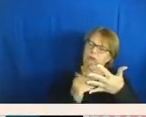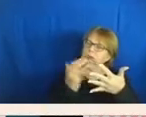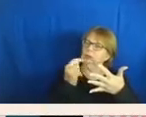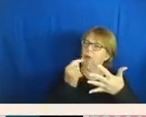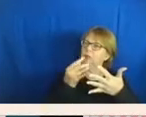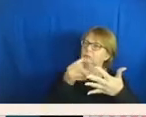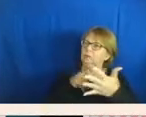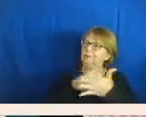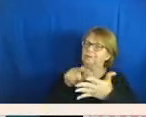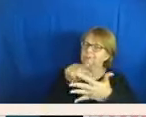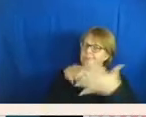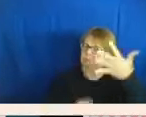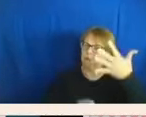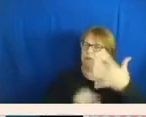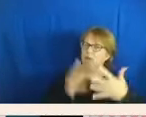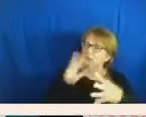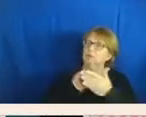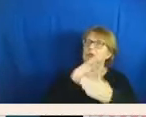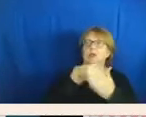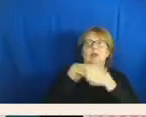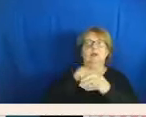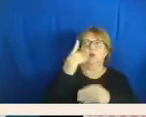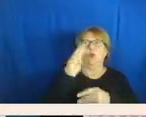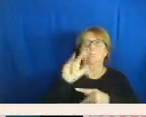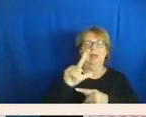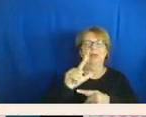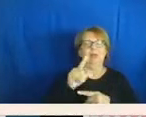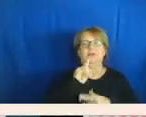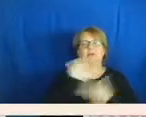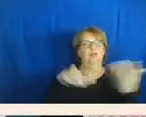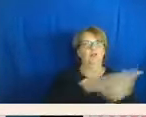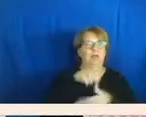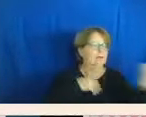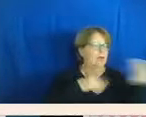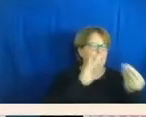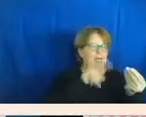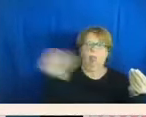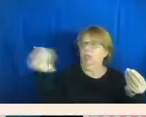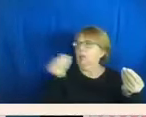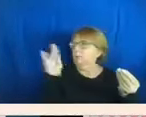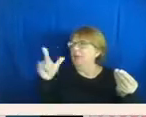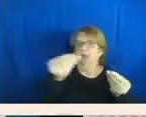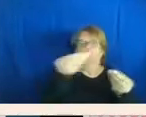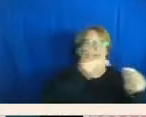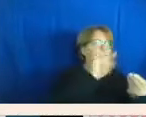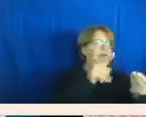be very confusing when you have this bill, that bill, this bill, this is 10 account numbers.